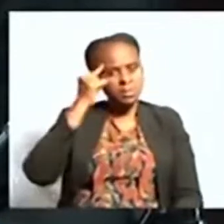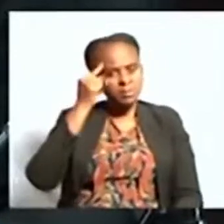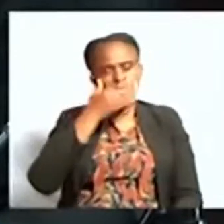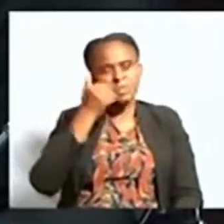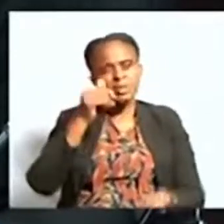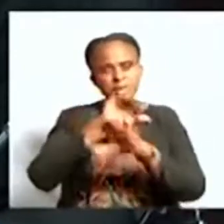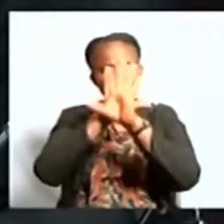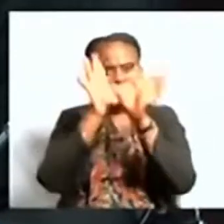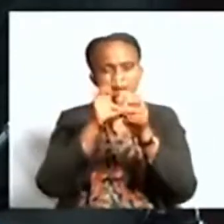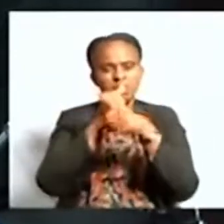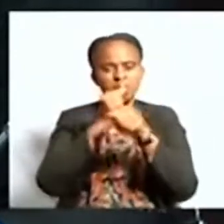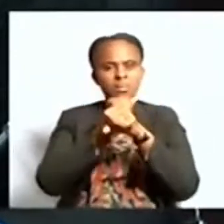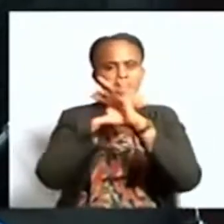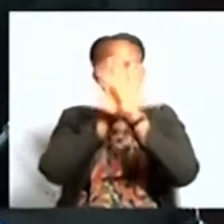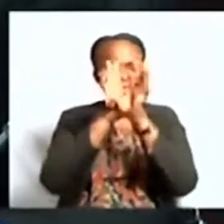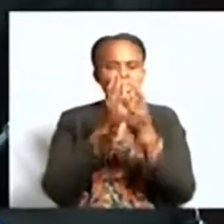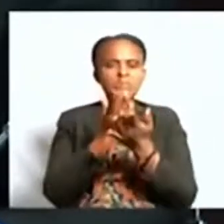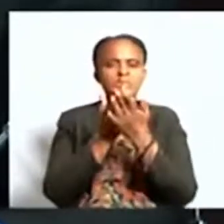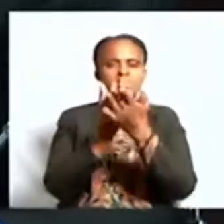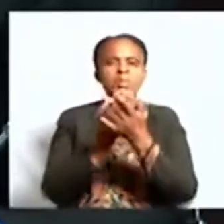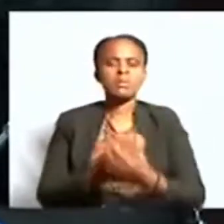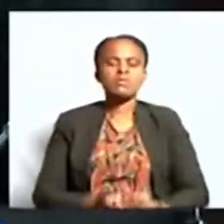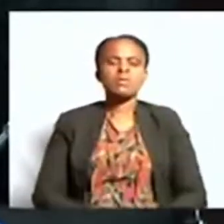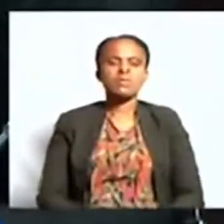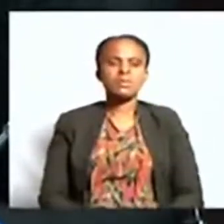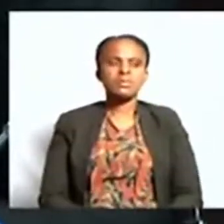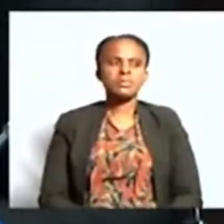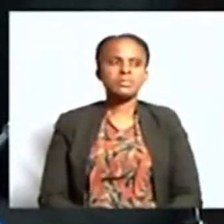corrected. I submit.